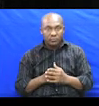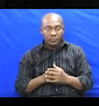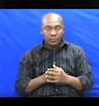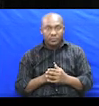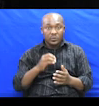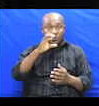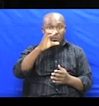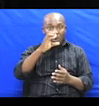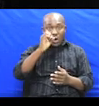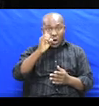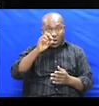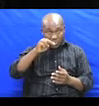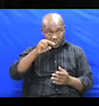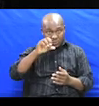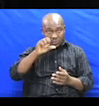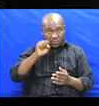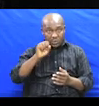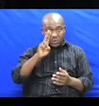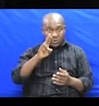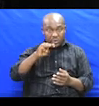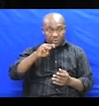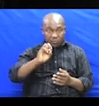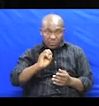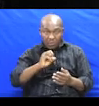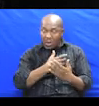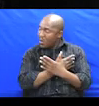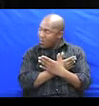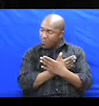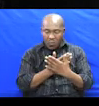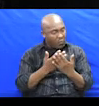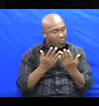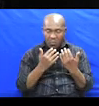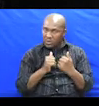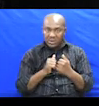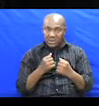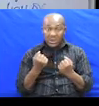Another characteristic or feature of colonial economy in Africa,